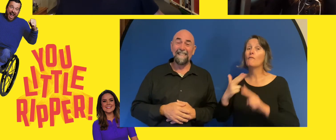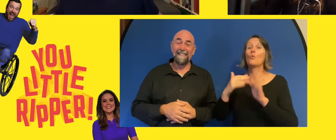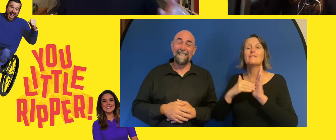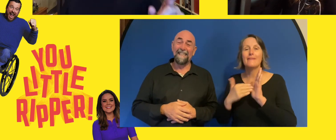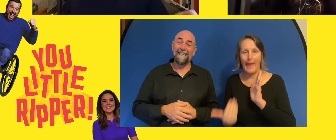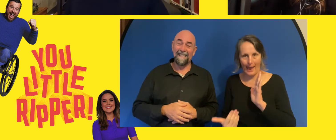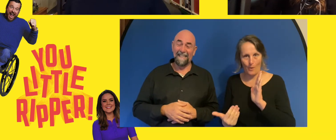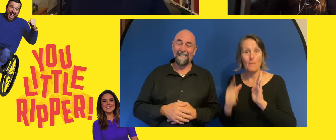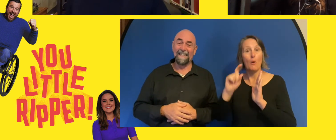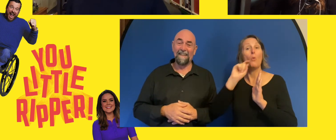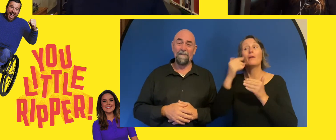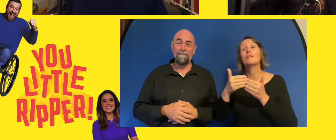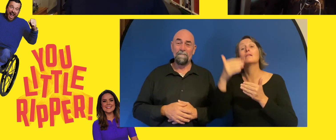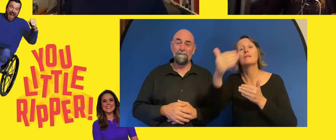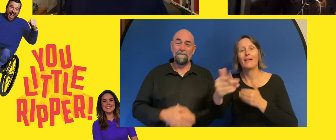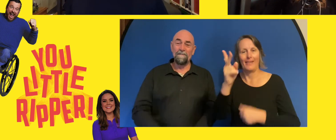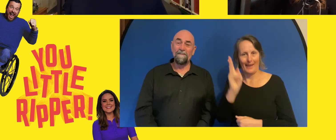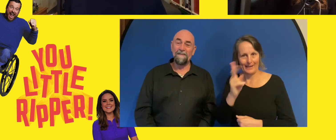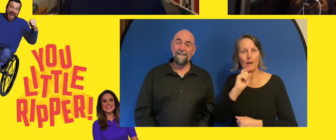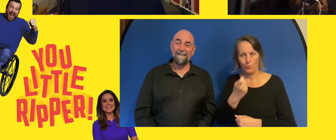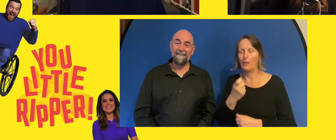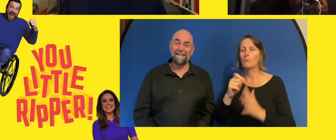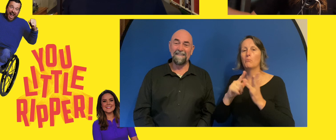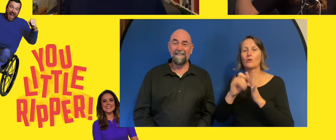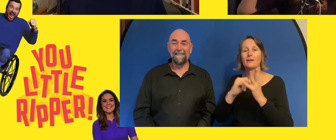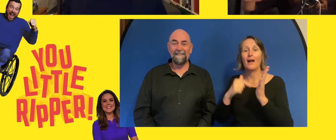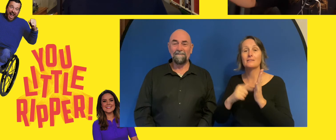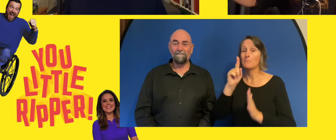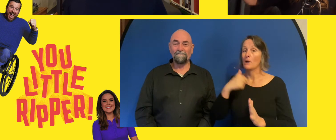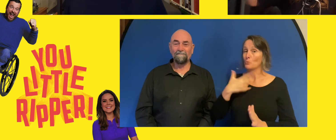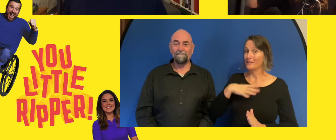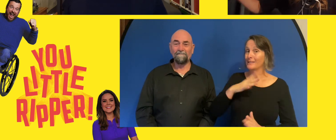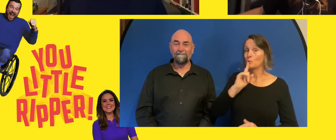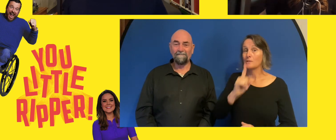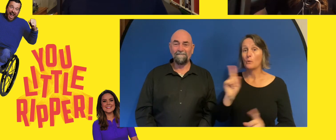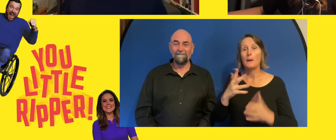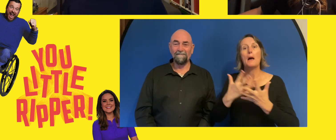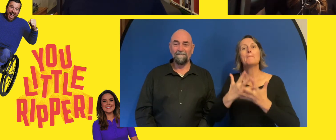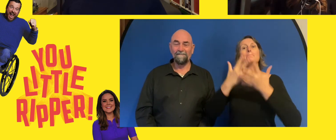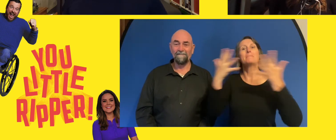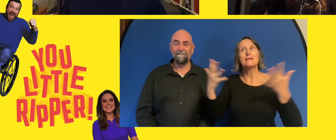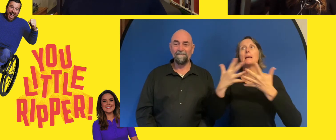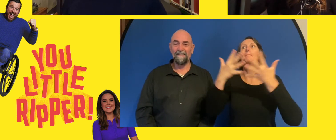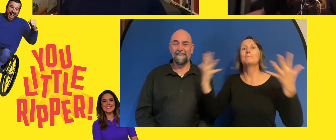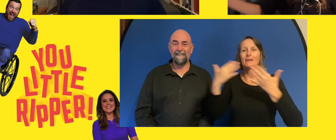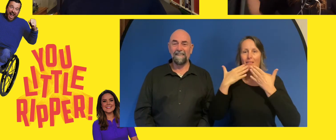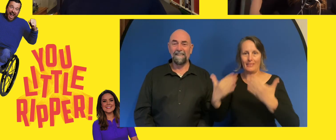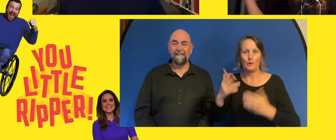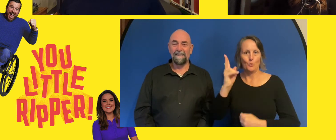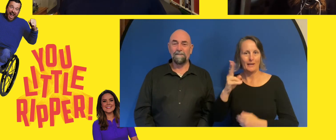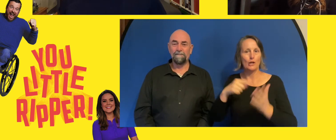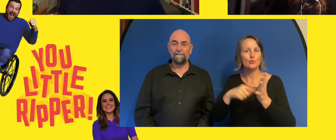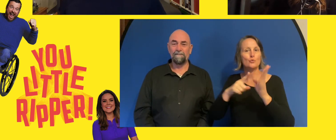now, because we are going to come back. But before we do that, we just have to say a huge thank you again